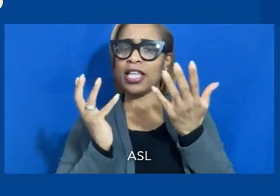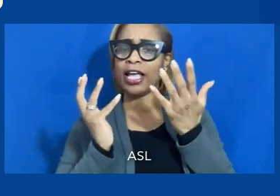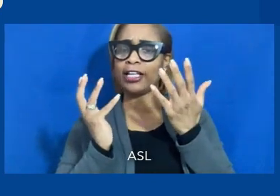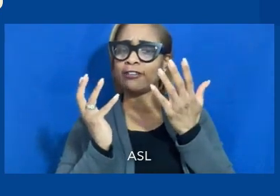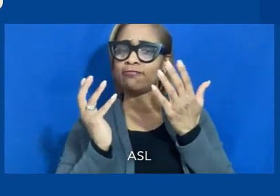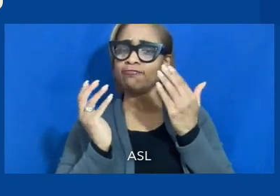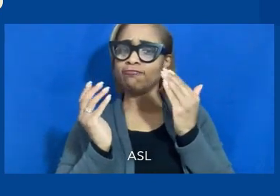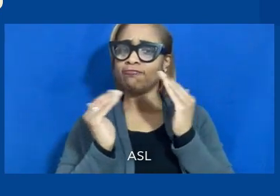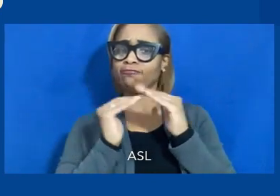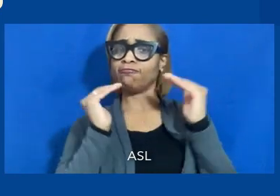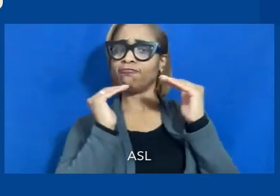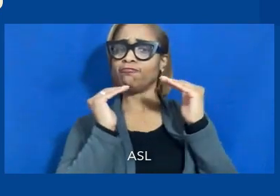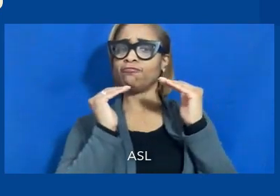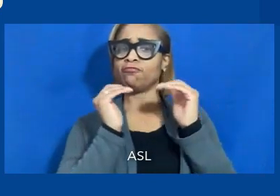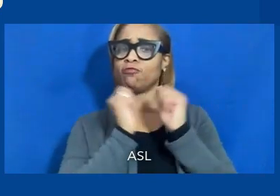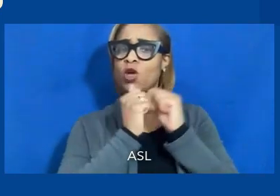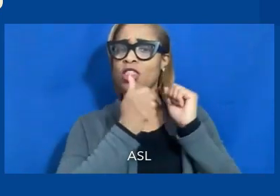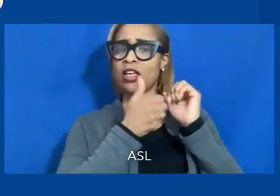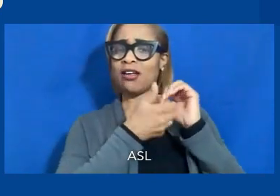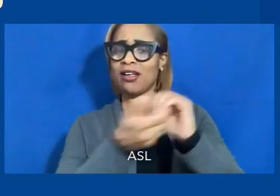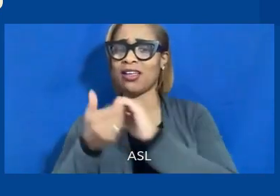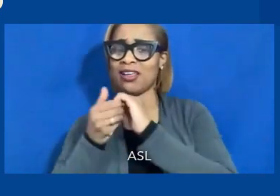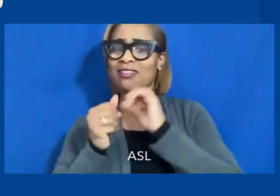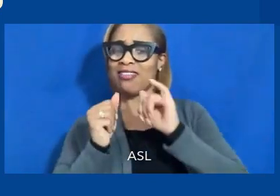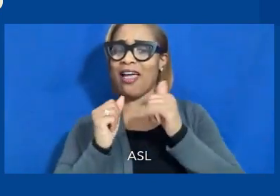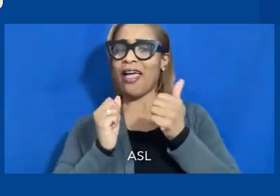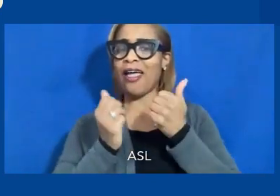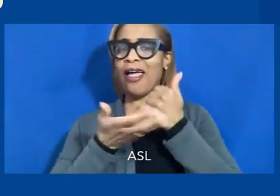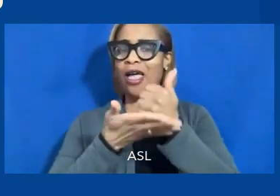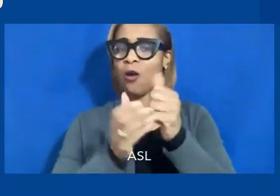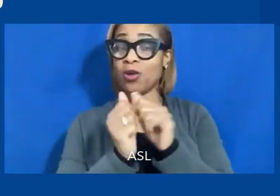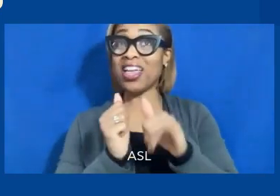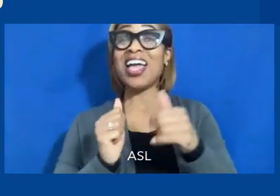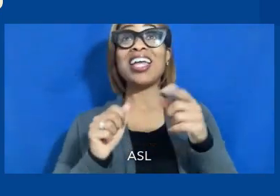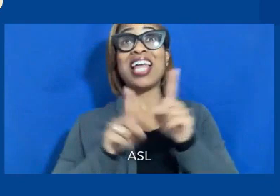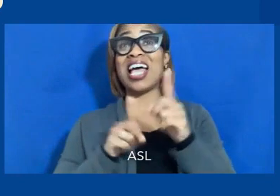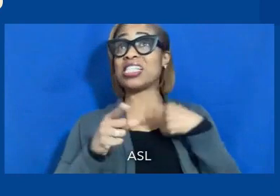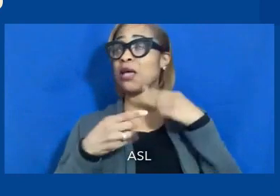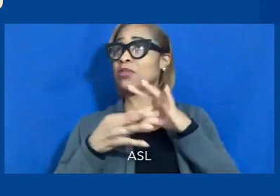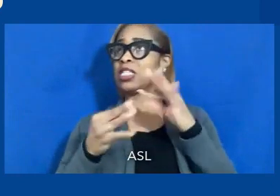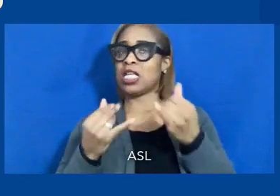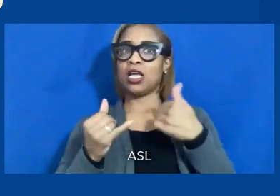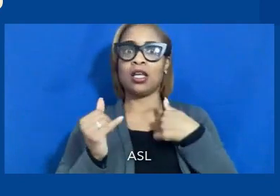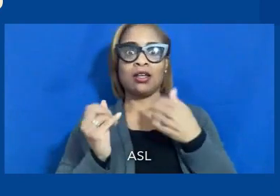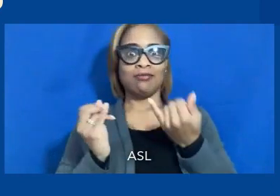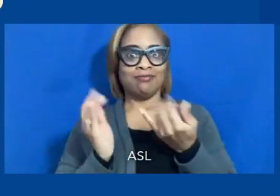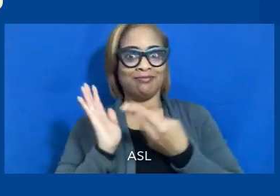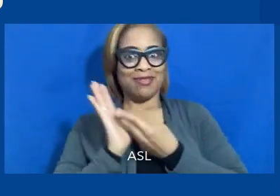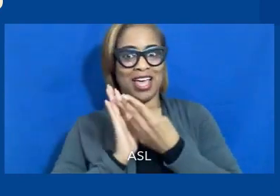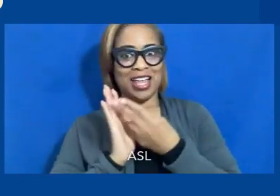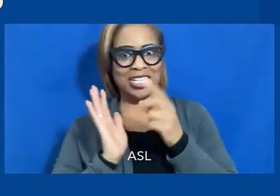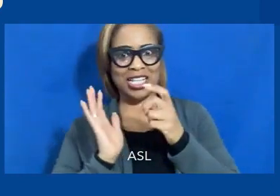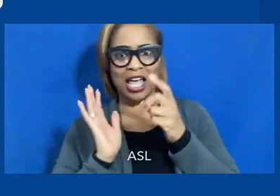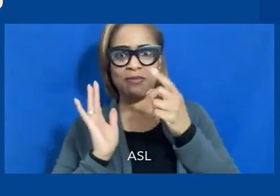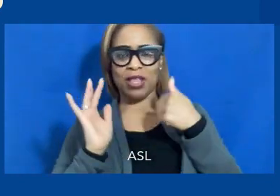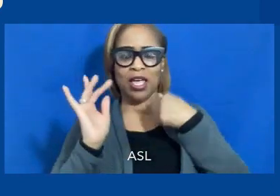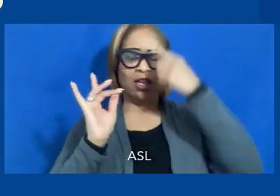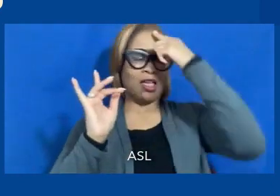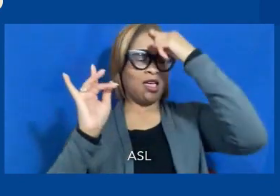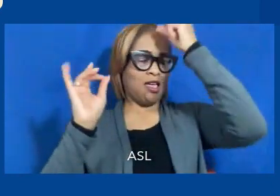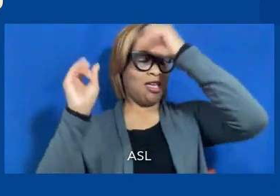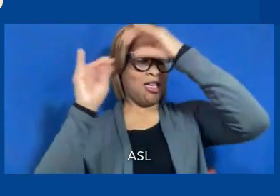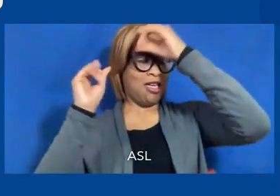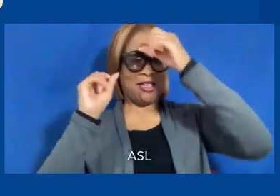that allowed for that. I mean, as I'm saying that, I have to be honest with you, I'm flooded with counterexamples in my